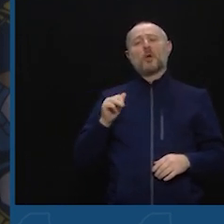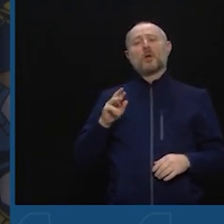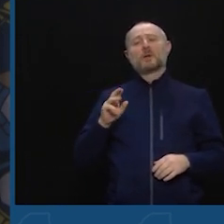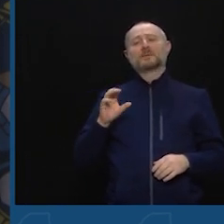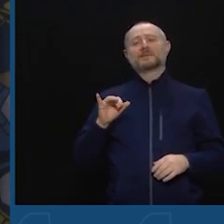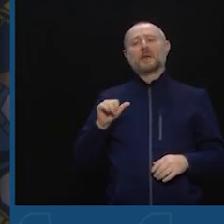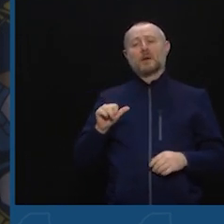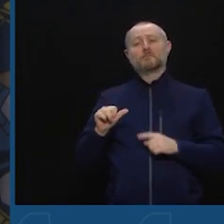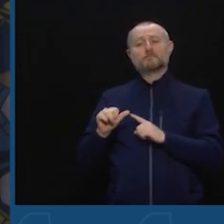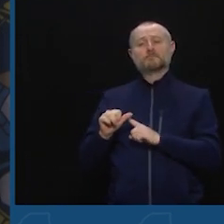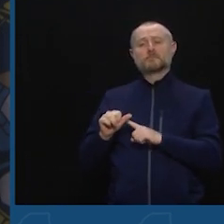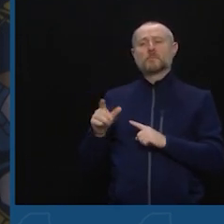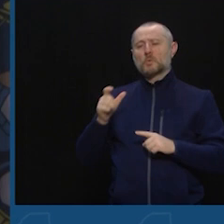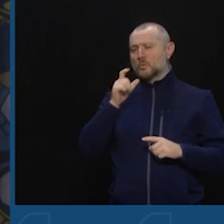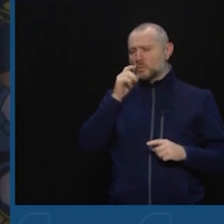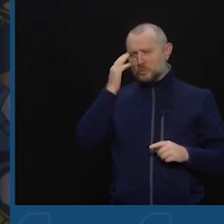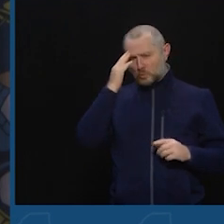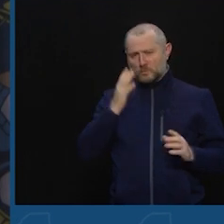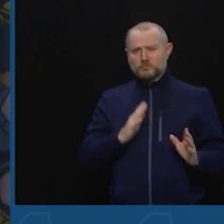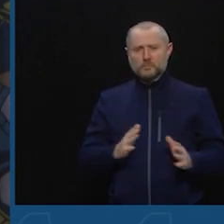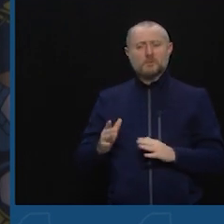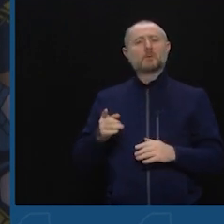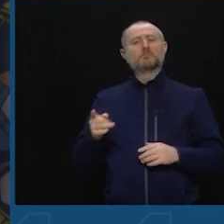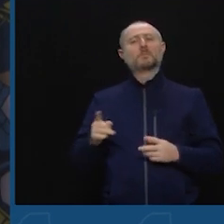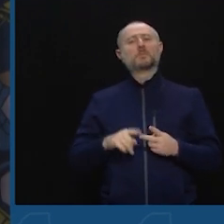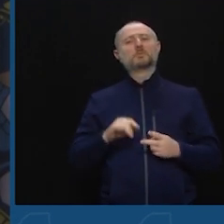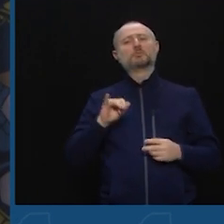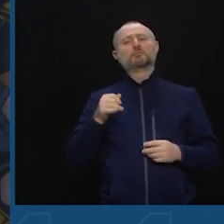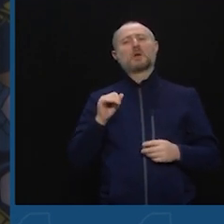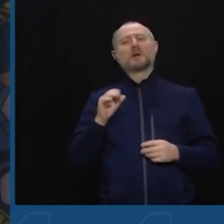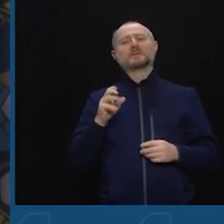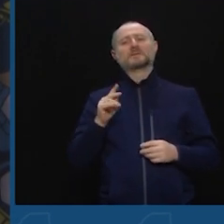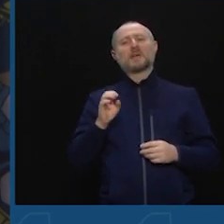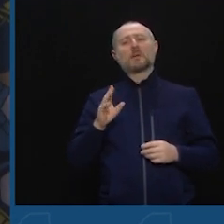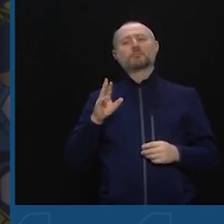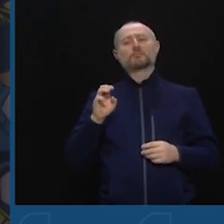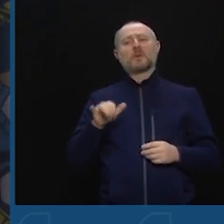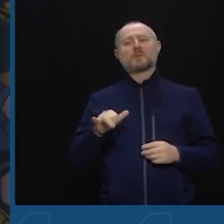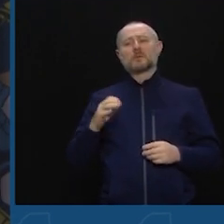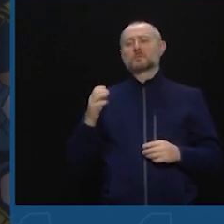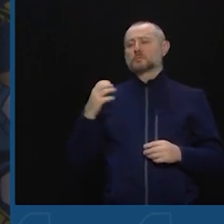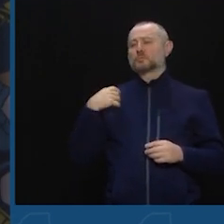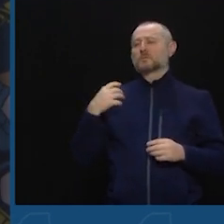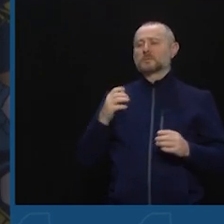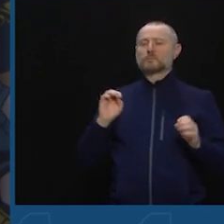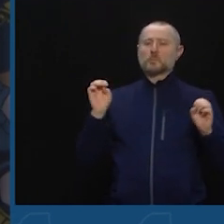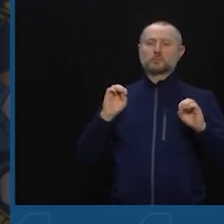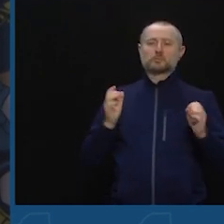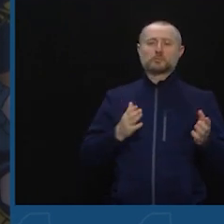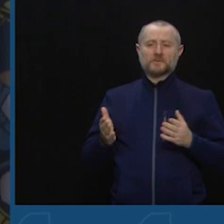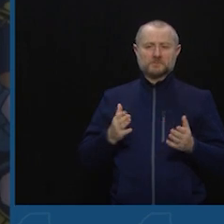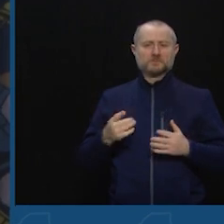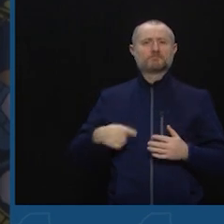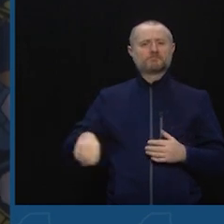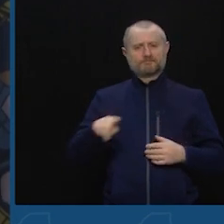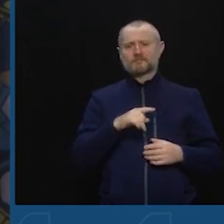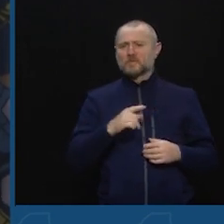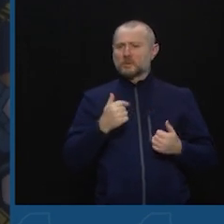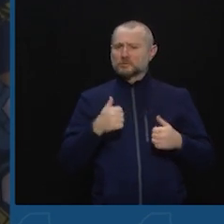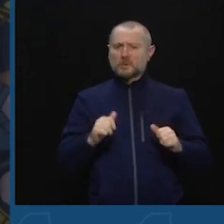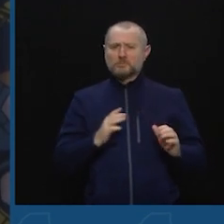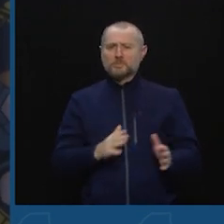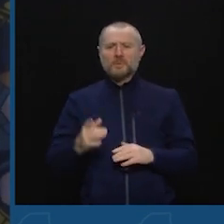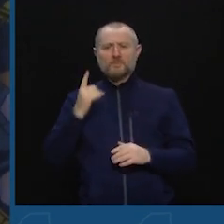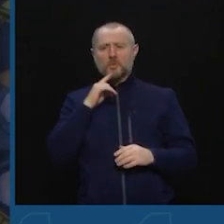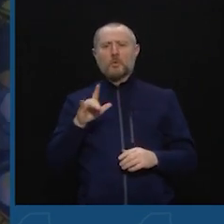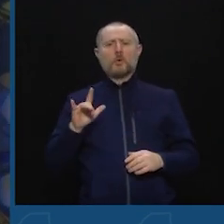this, and also Jackie Bray, who's my commissioner of emergency services, who are literally engaging with places like Suffolk County, where we're